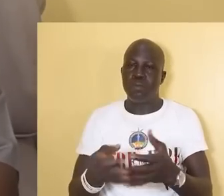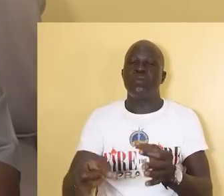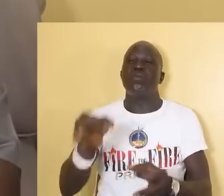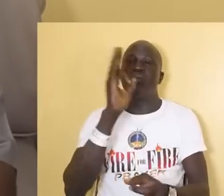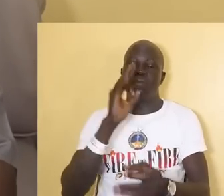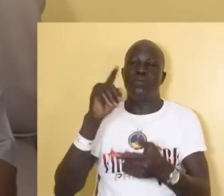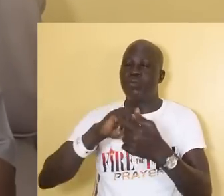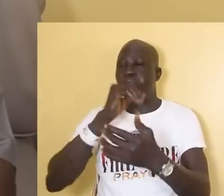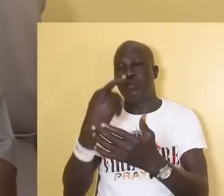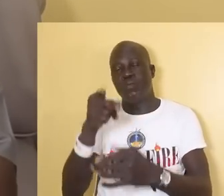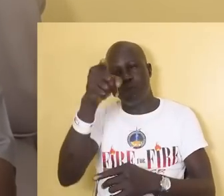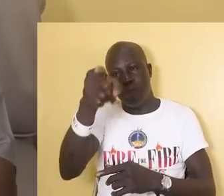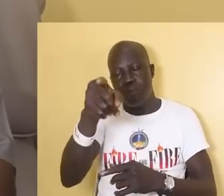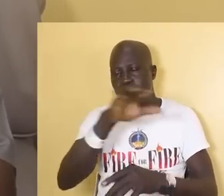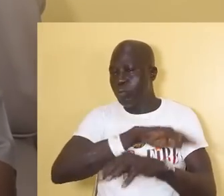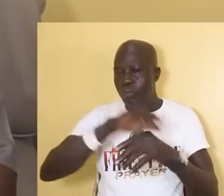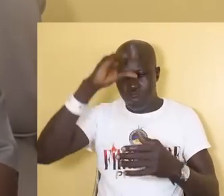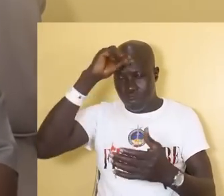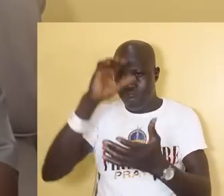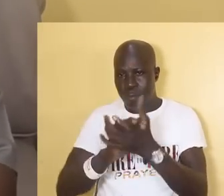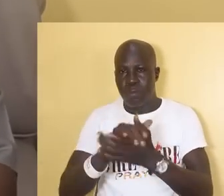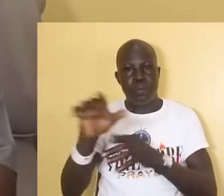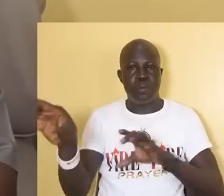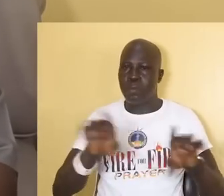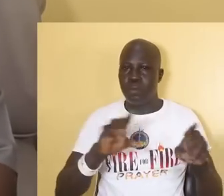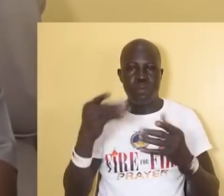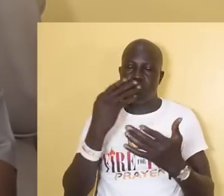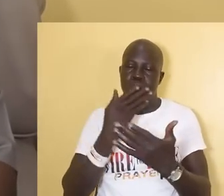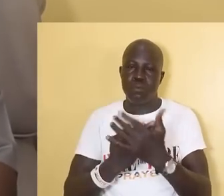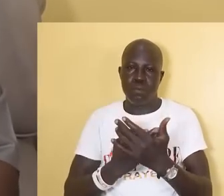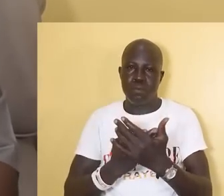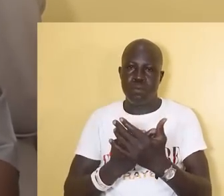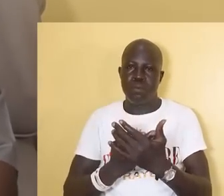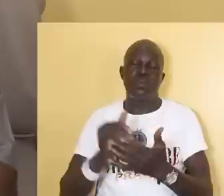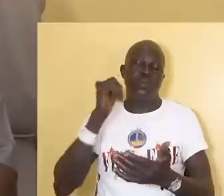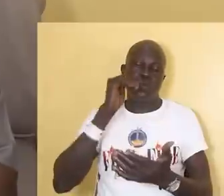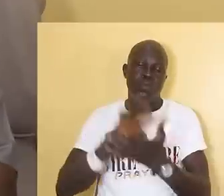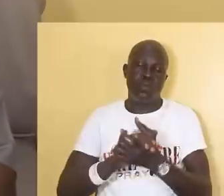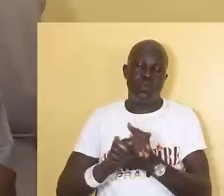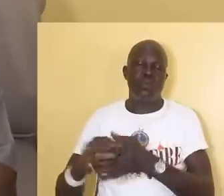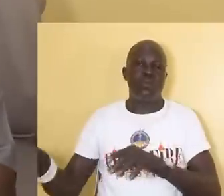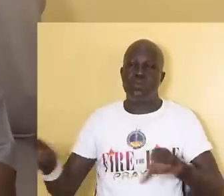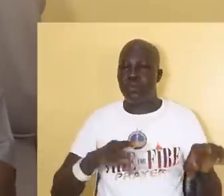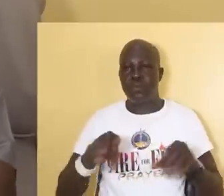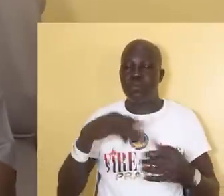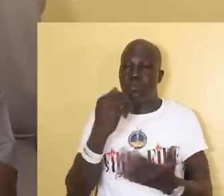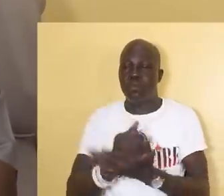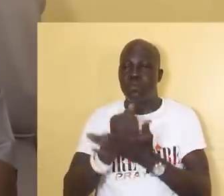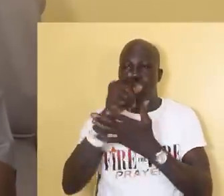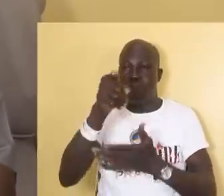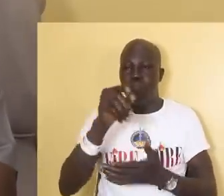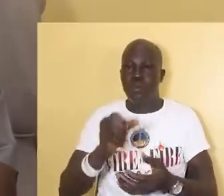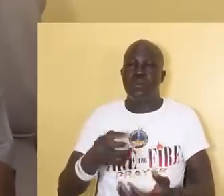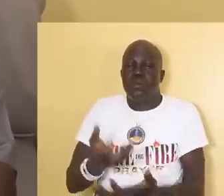They will favor you. Your husband will do you good. Your wife will help you.